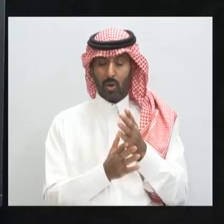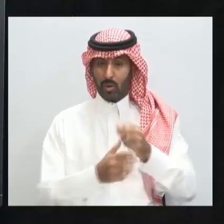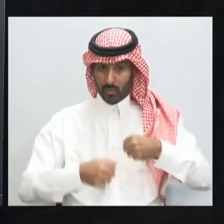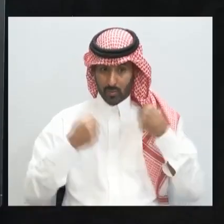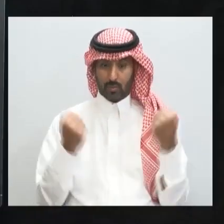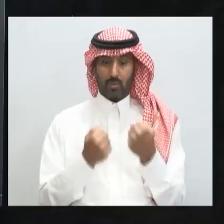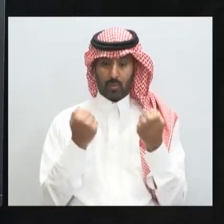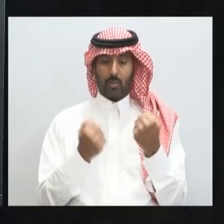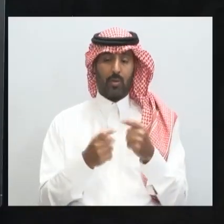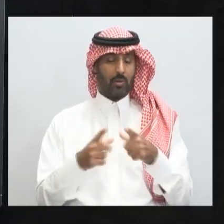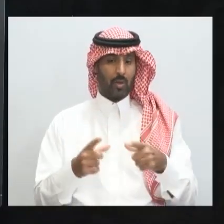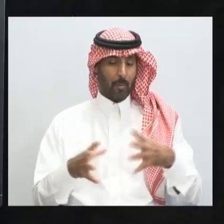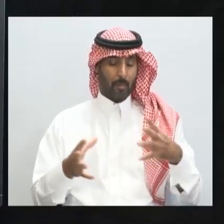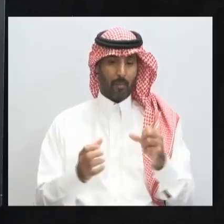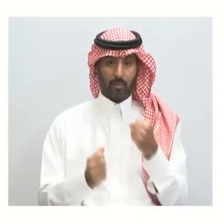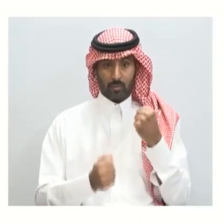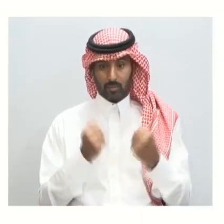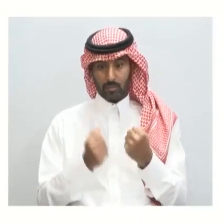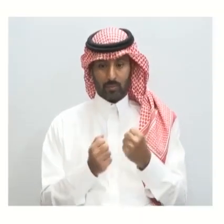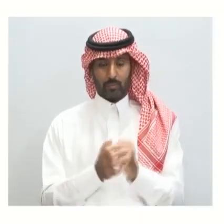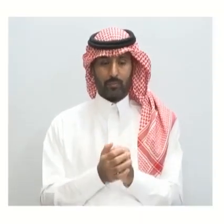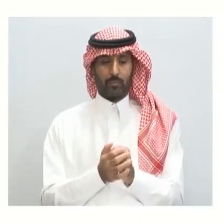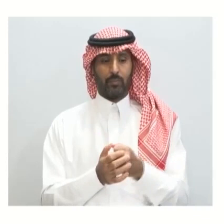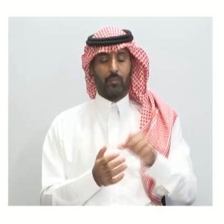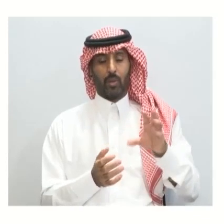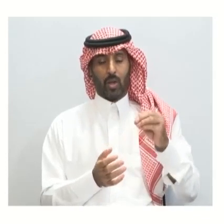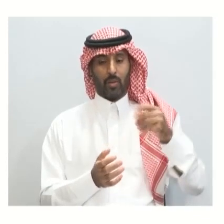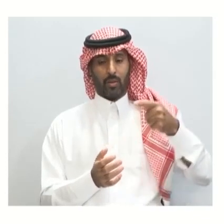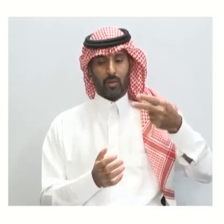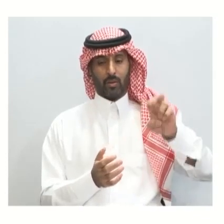Sports is plural as well. So here we can say that we have your other.